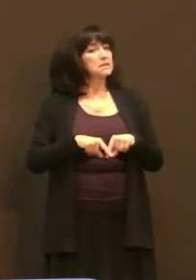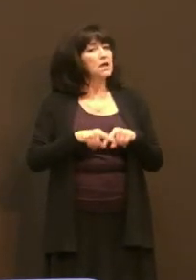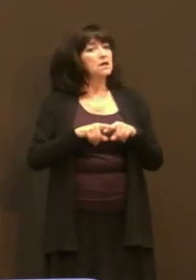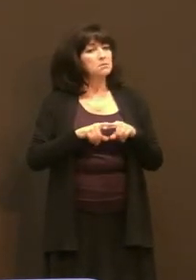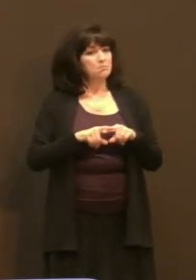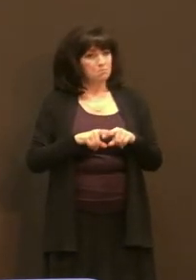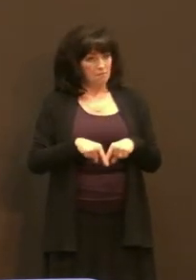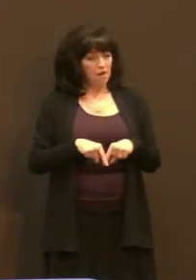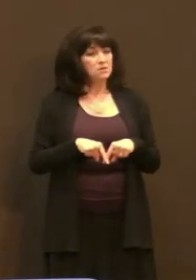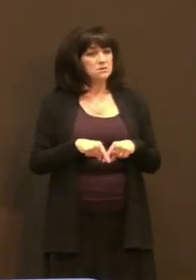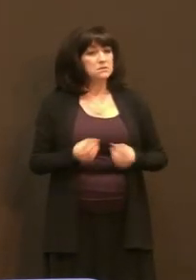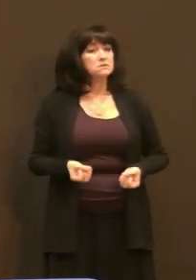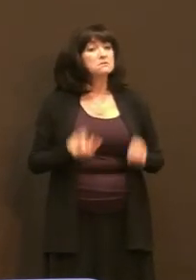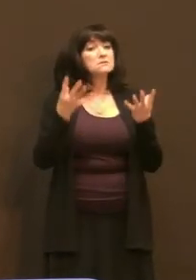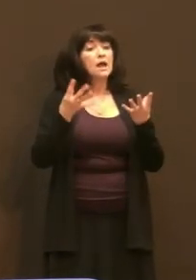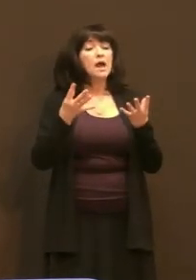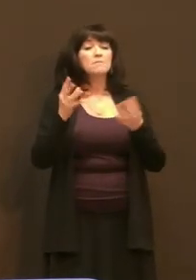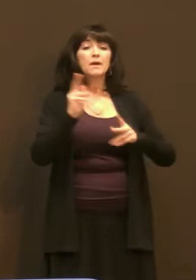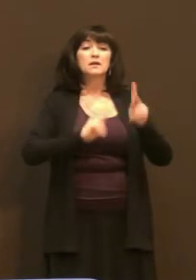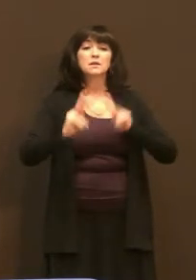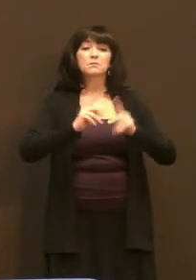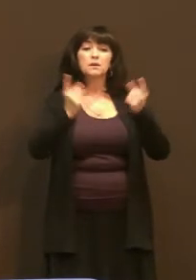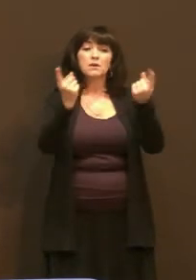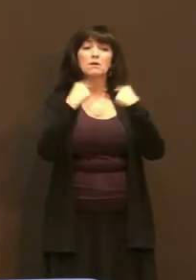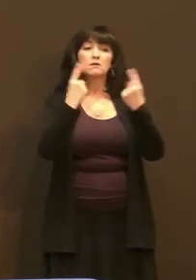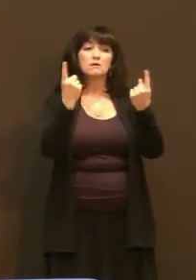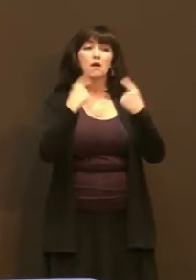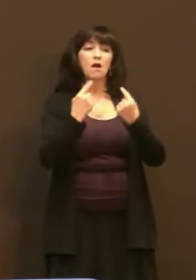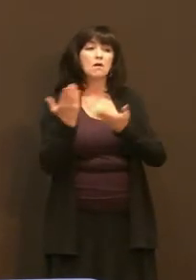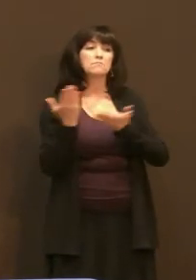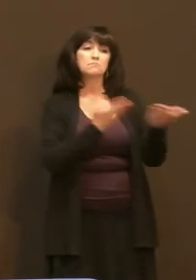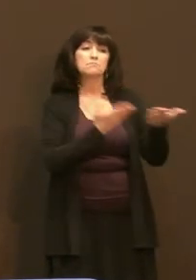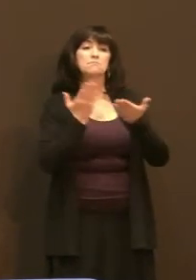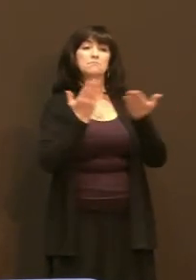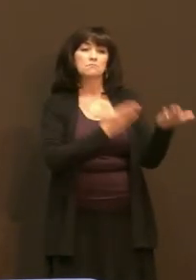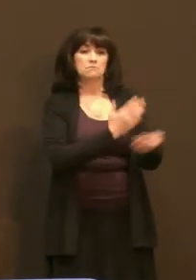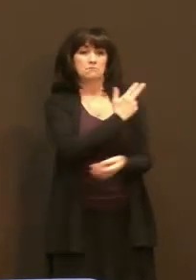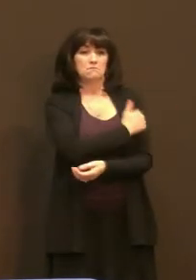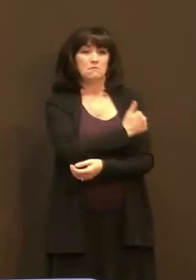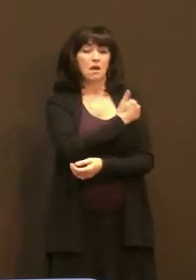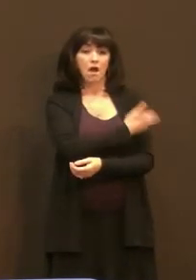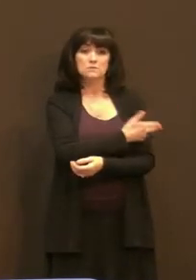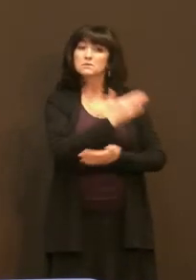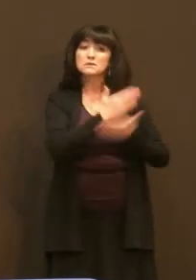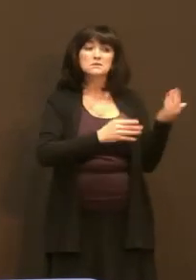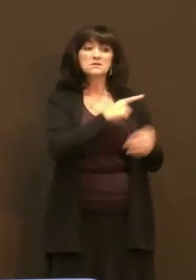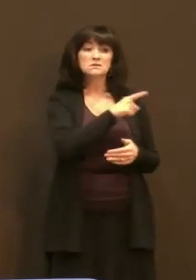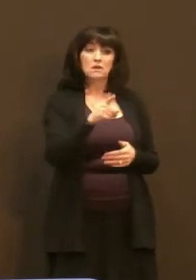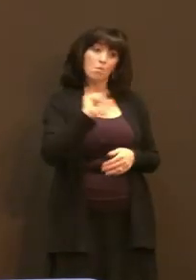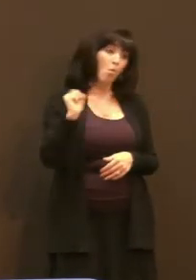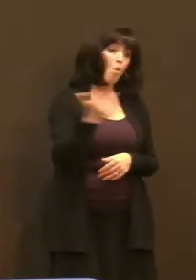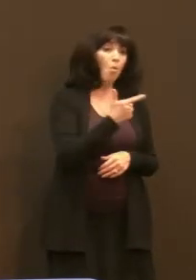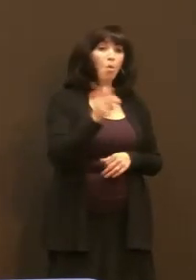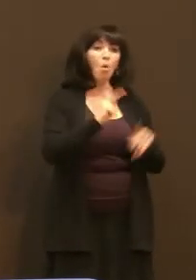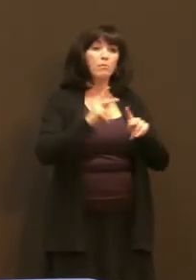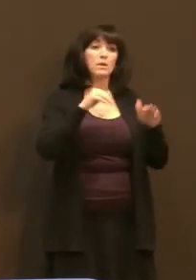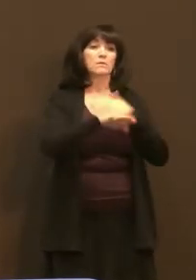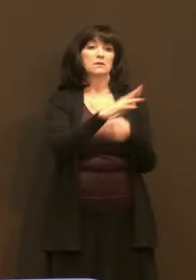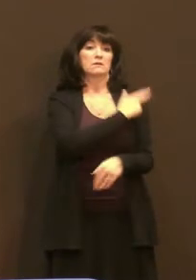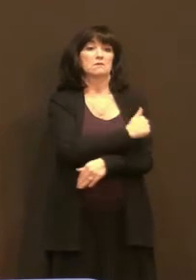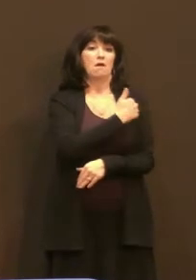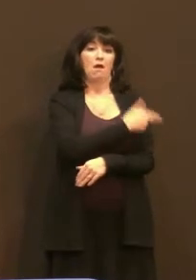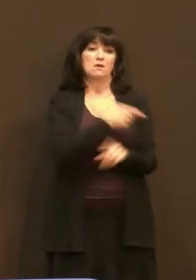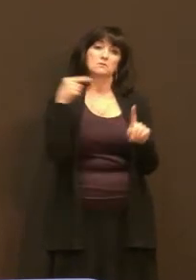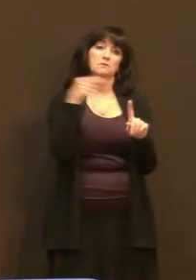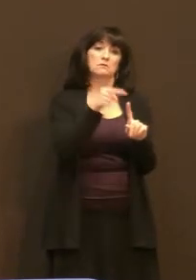i.e. the number of patients in the hospital for other reasons, right? They have pretty much emptied their buildings out. There